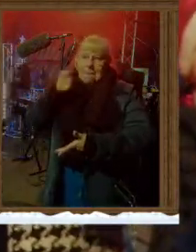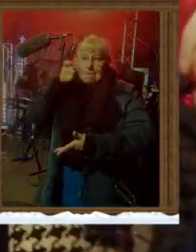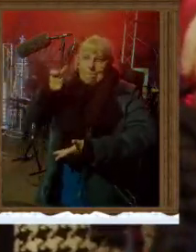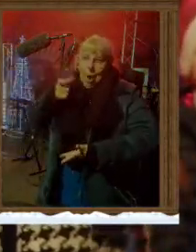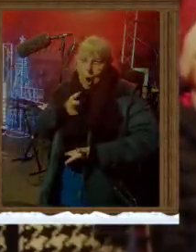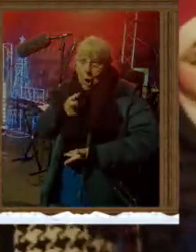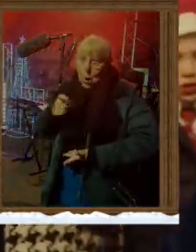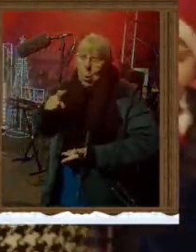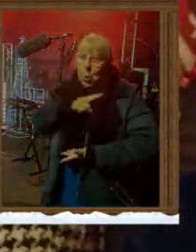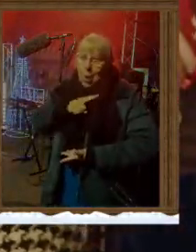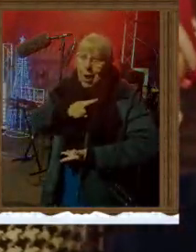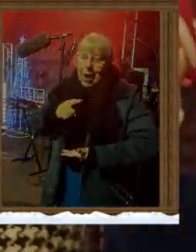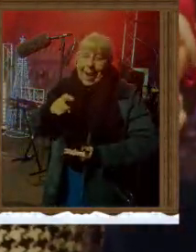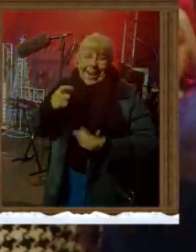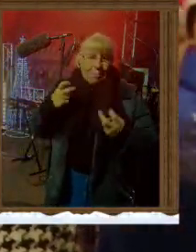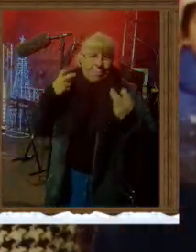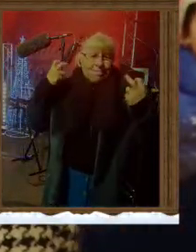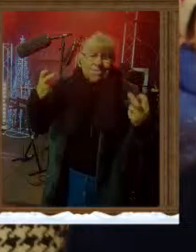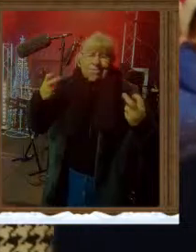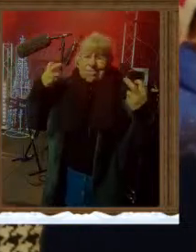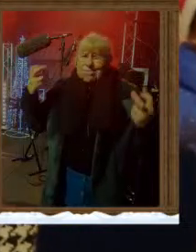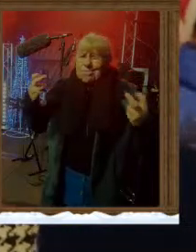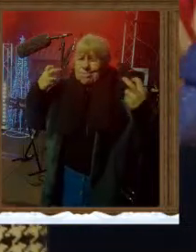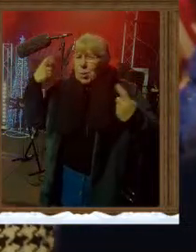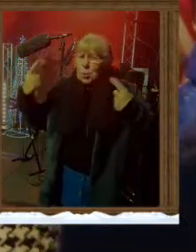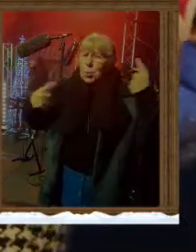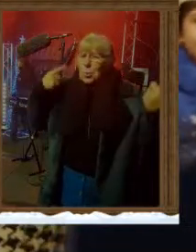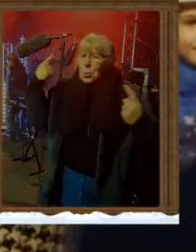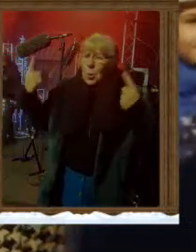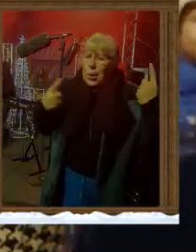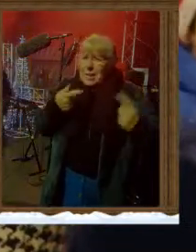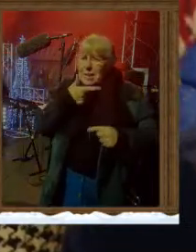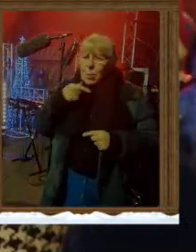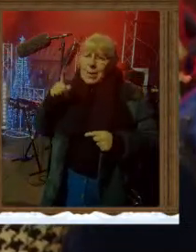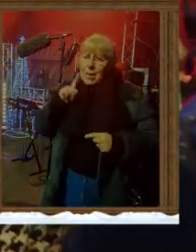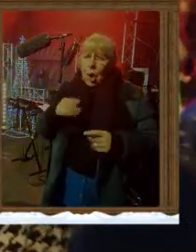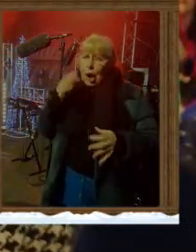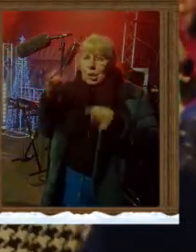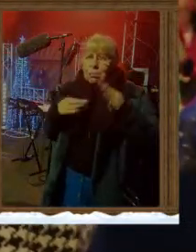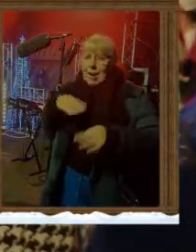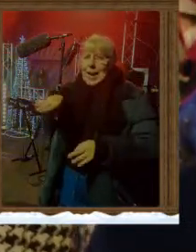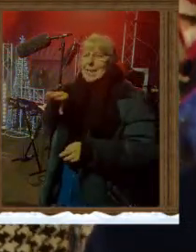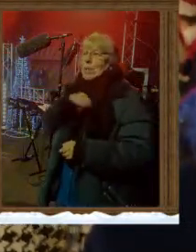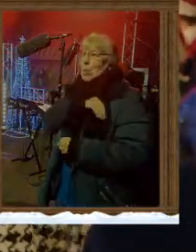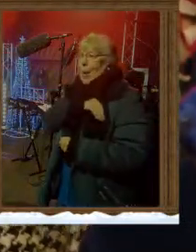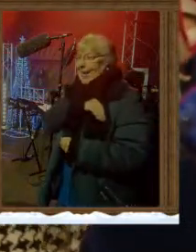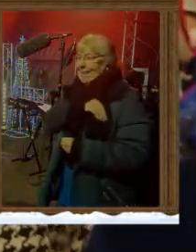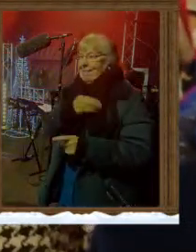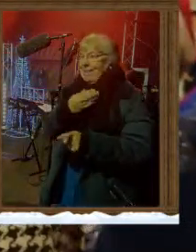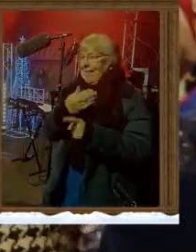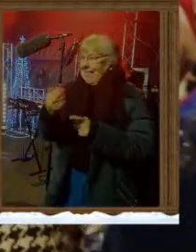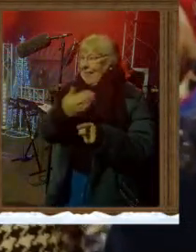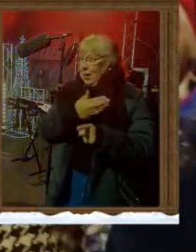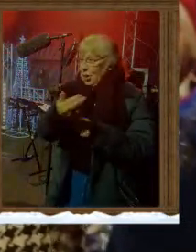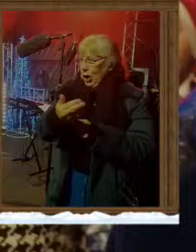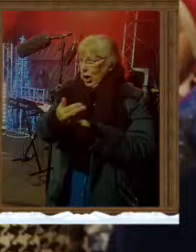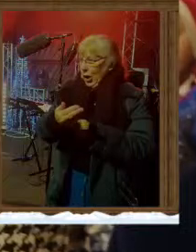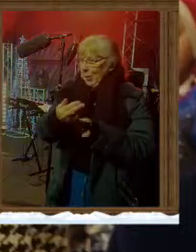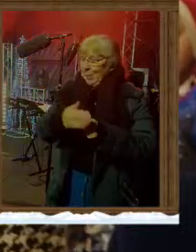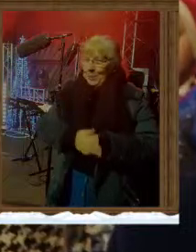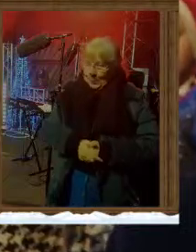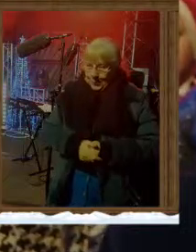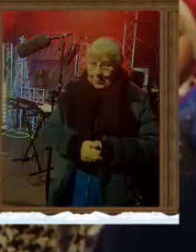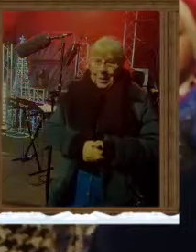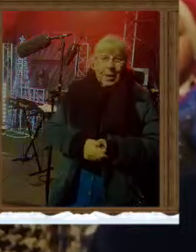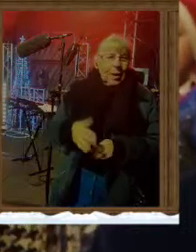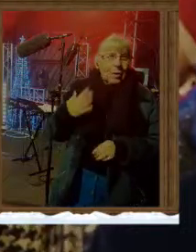loudest, cheeriest, noisiest boys and girls win prizes in the audience a little bit later on tonight. We're going to try